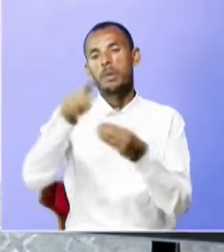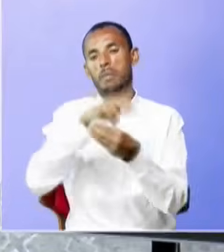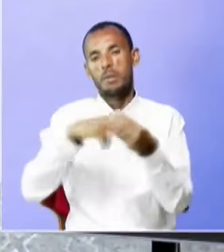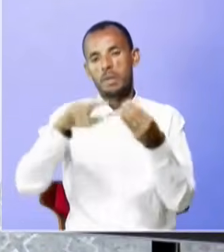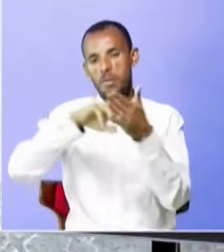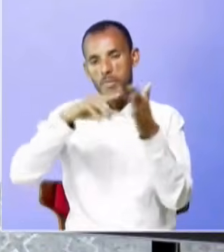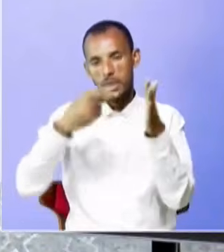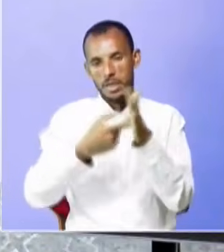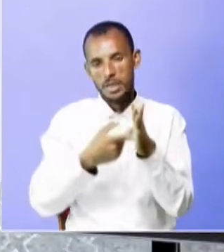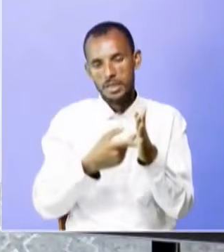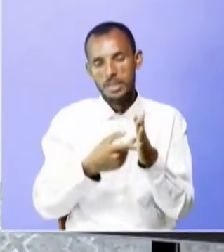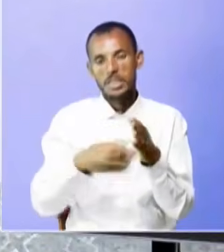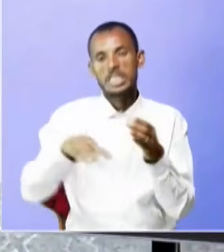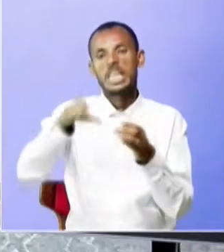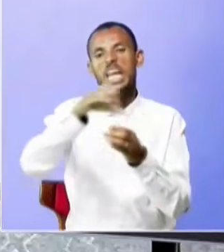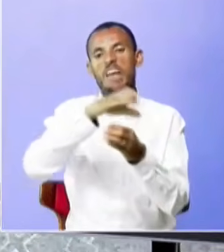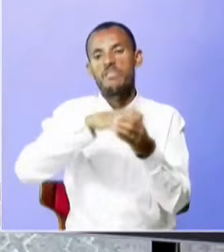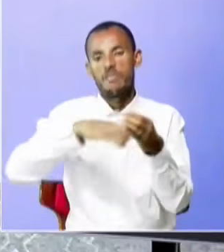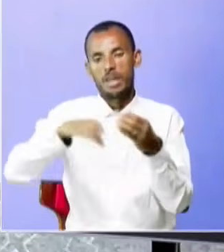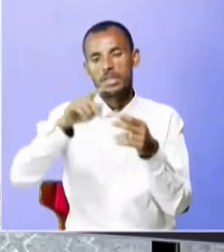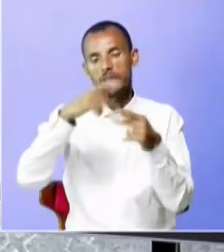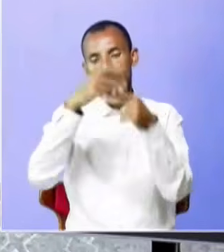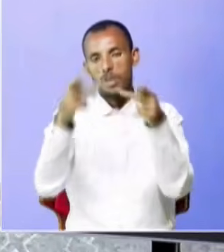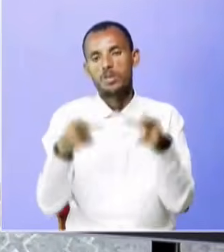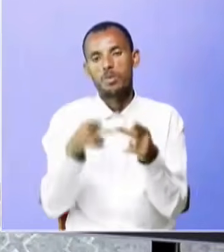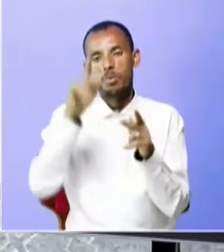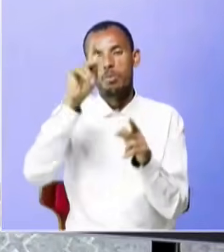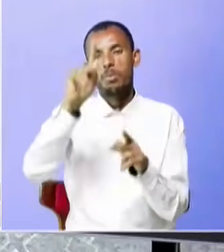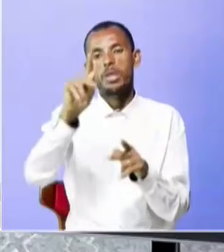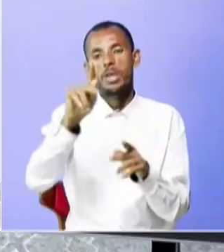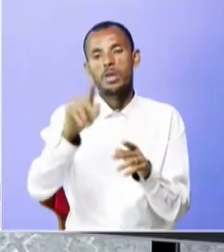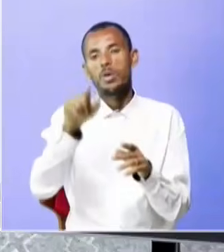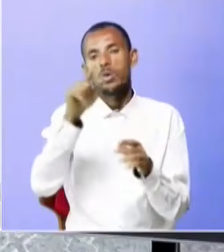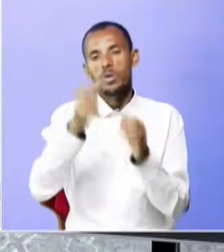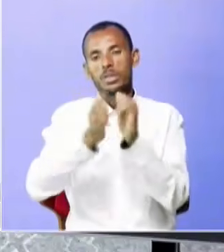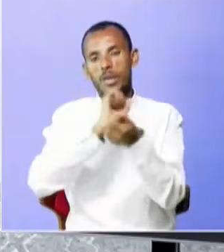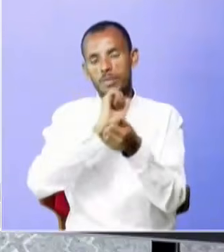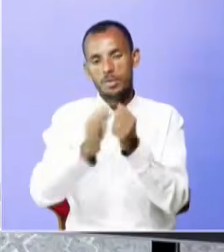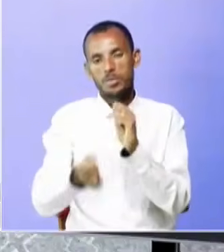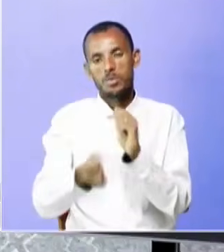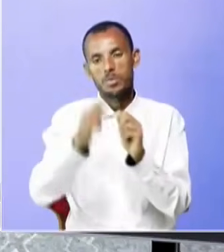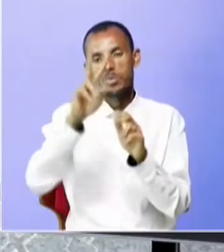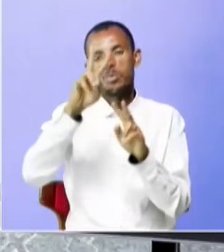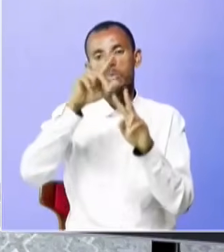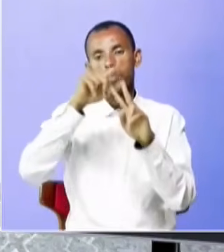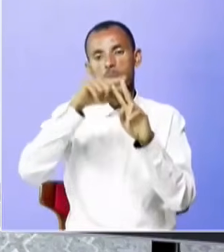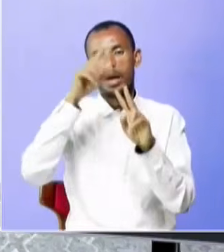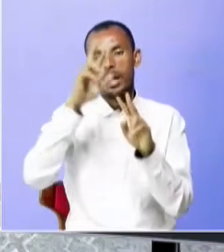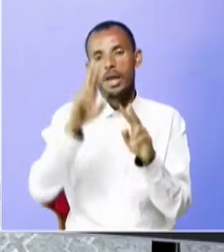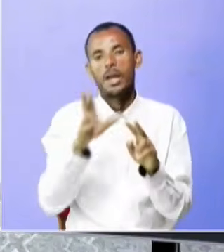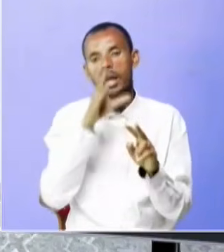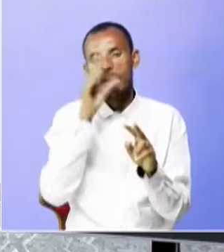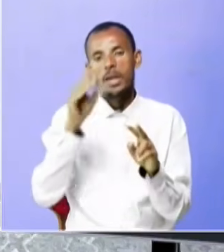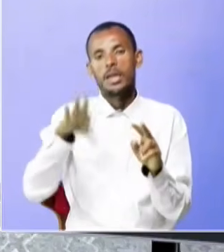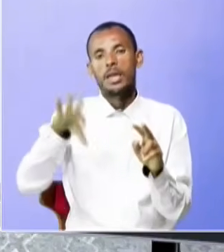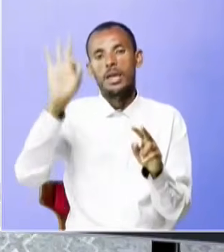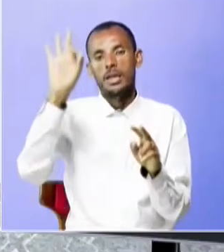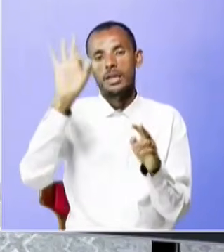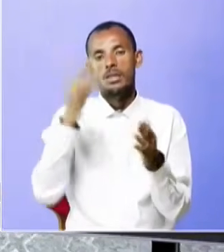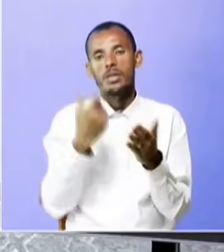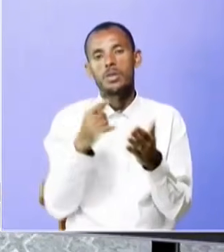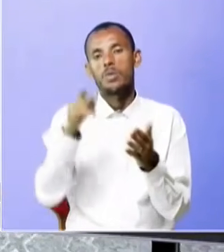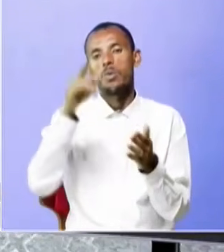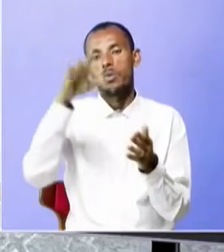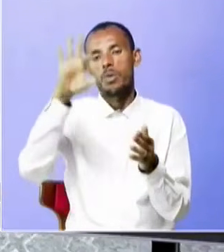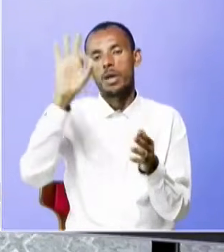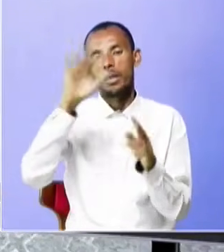the circumference. So in place of P, you can substitute to pi r and obtain this product, pi r